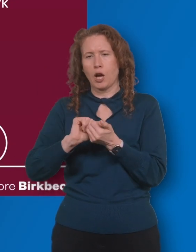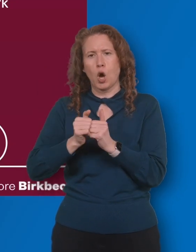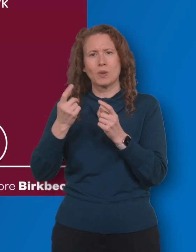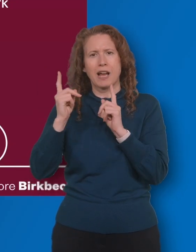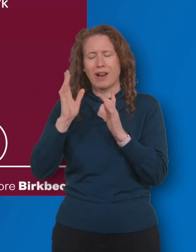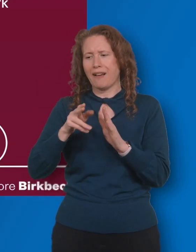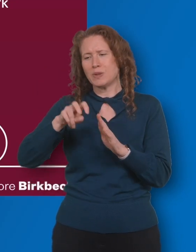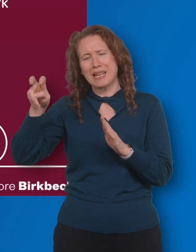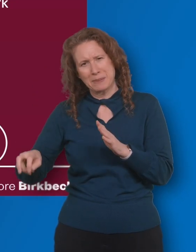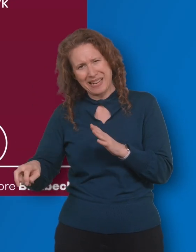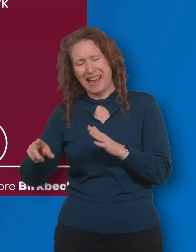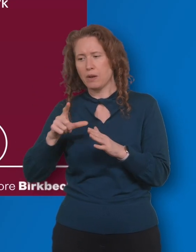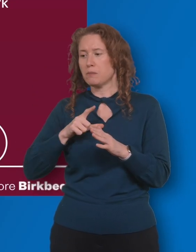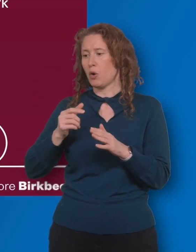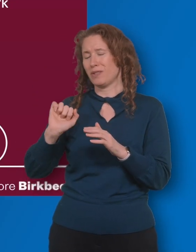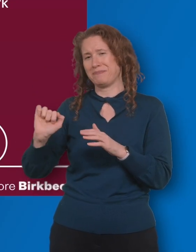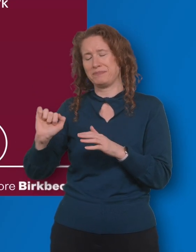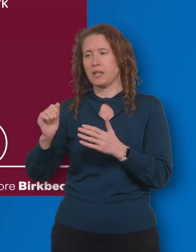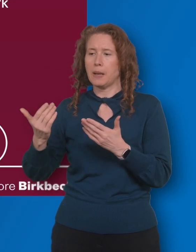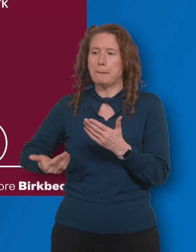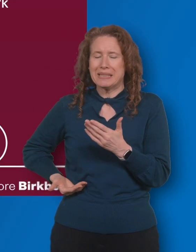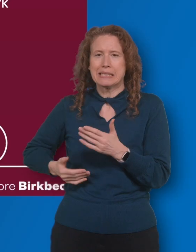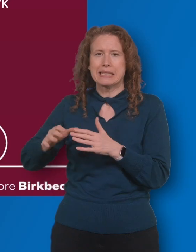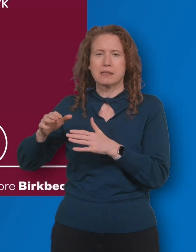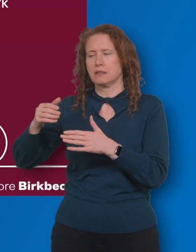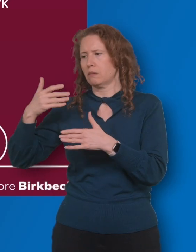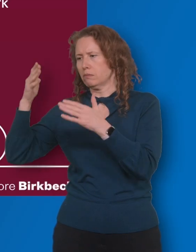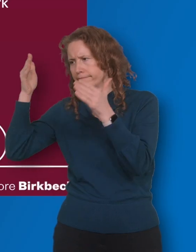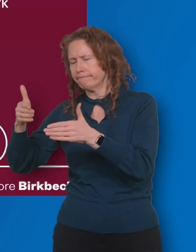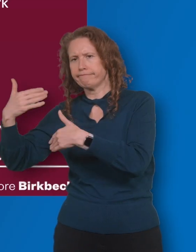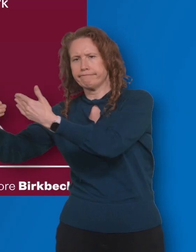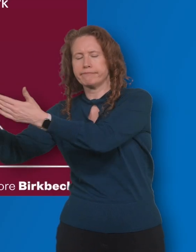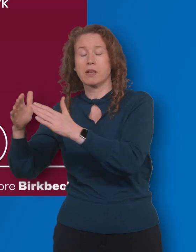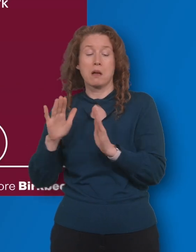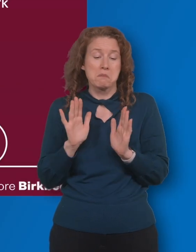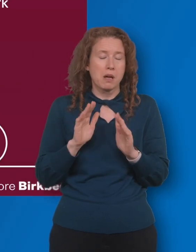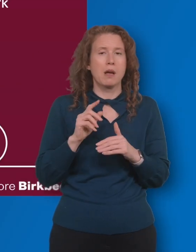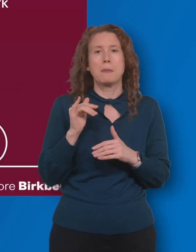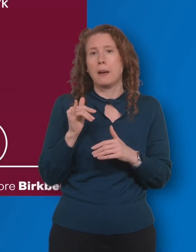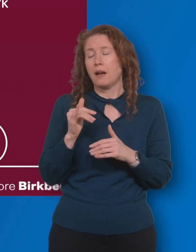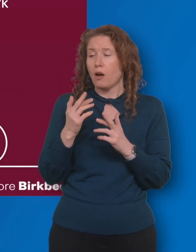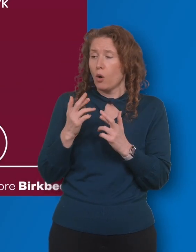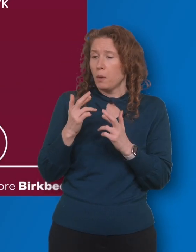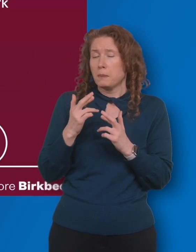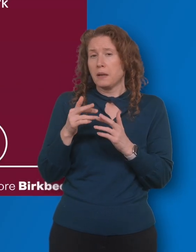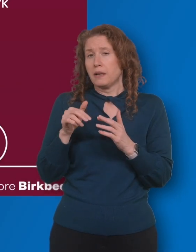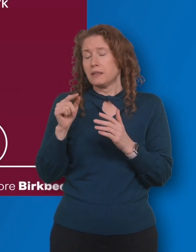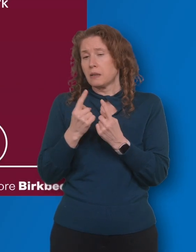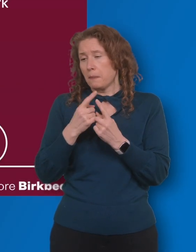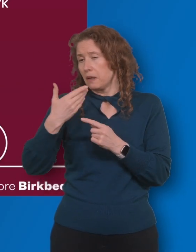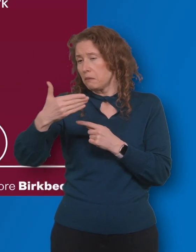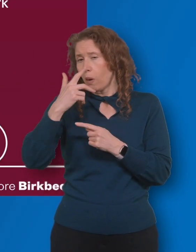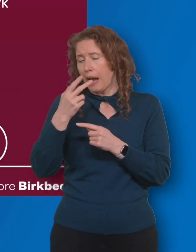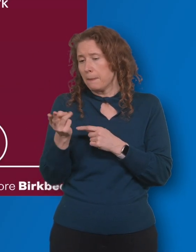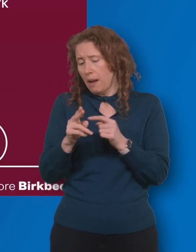down because business concerns took over, but perhaps something, and I very much hope something that we can rectify